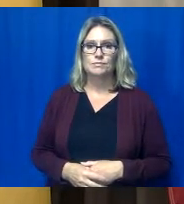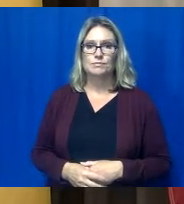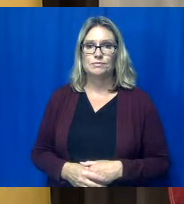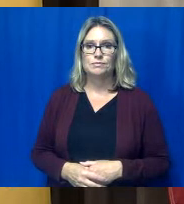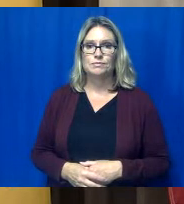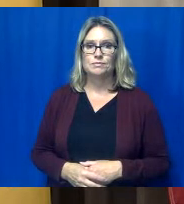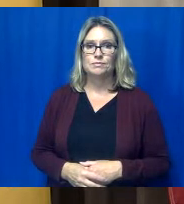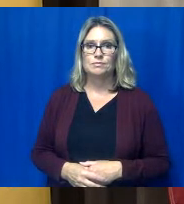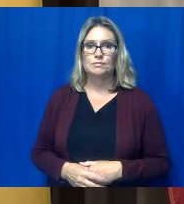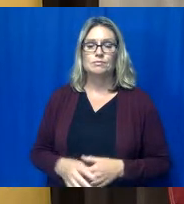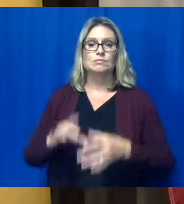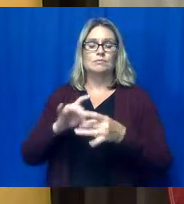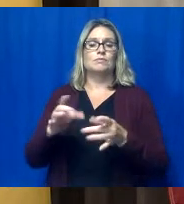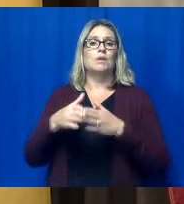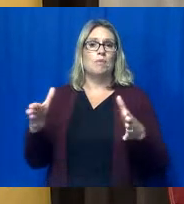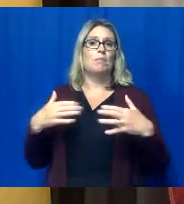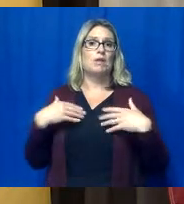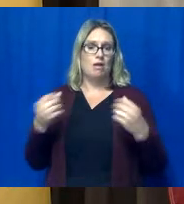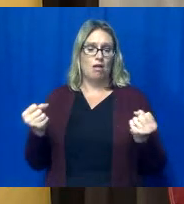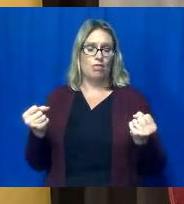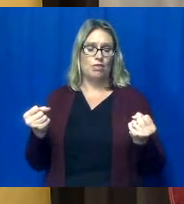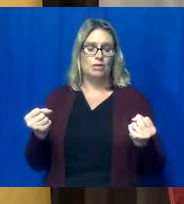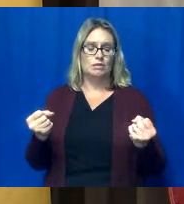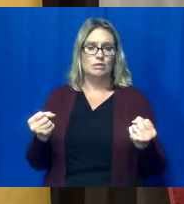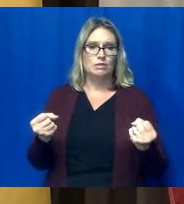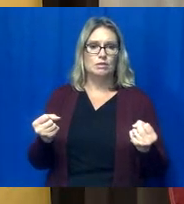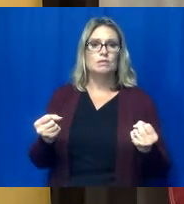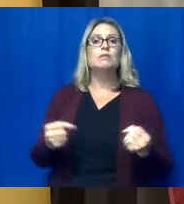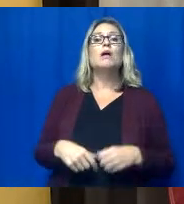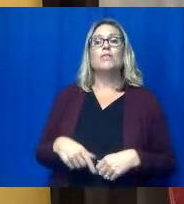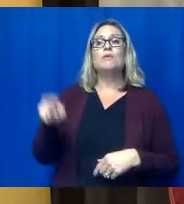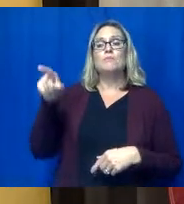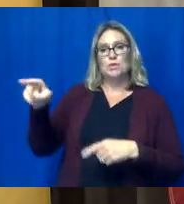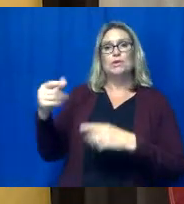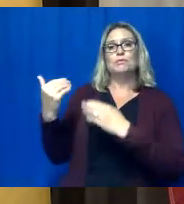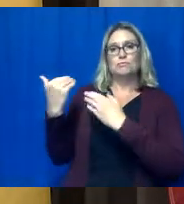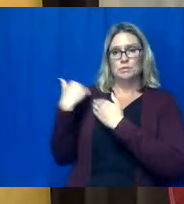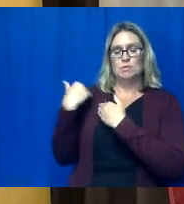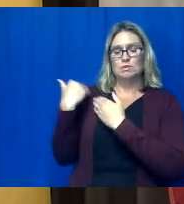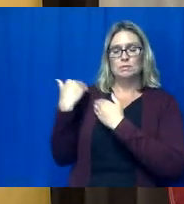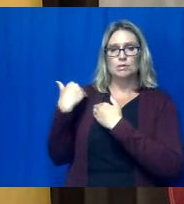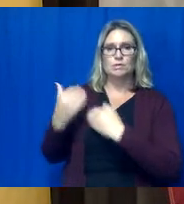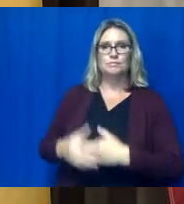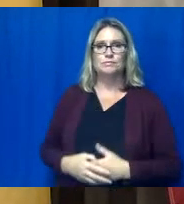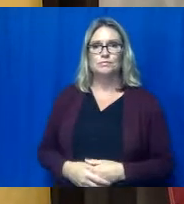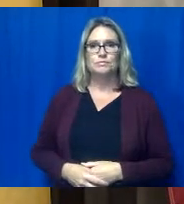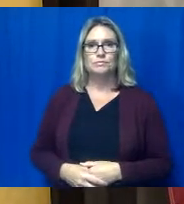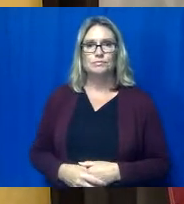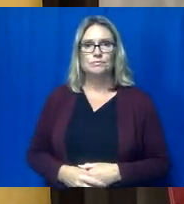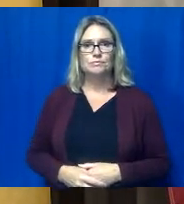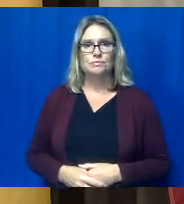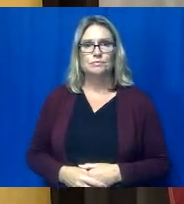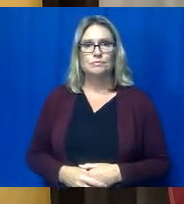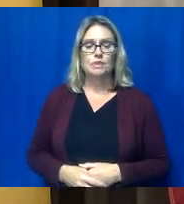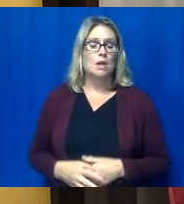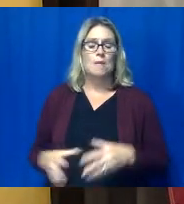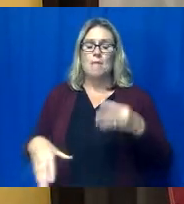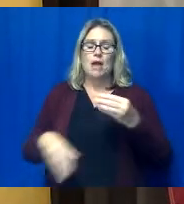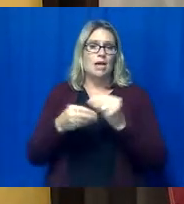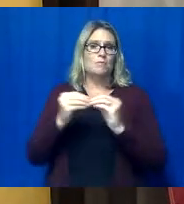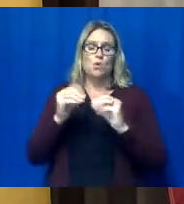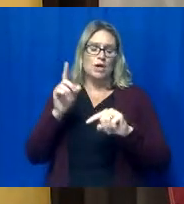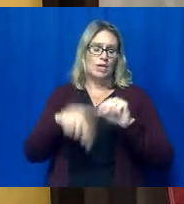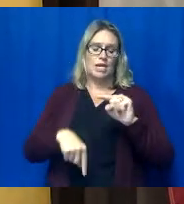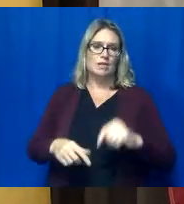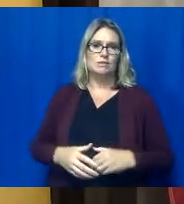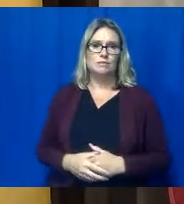public health sector, it's as clear as possible. And regarding the way that they're communicated, well, I can't say anything. As I said earlier,